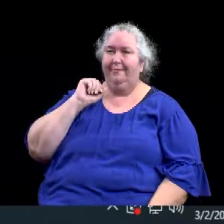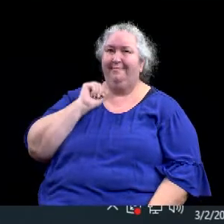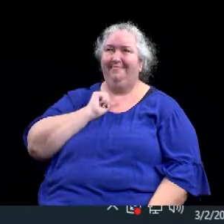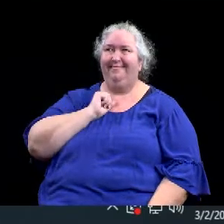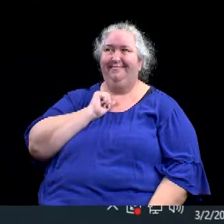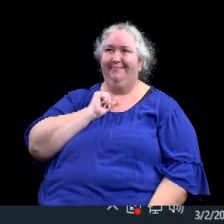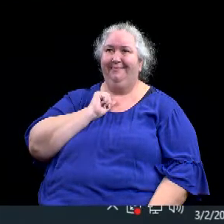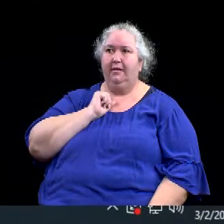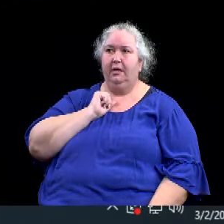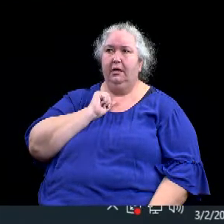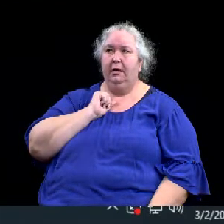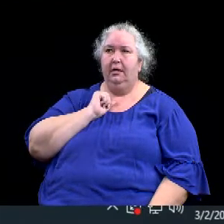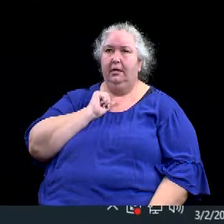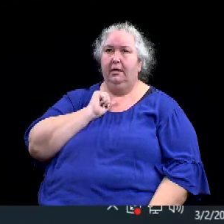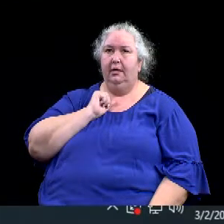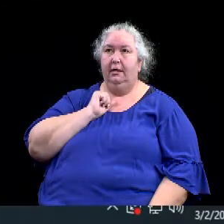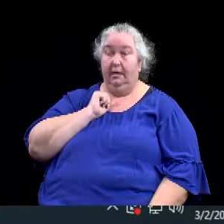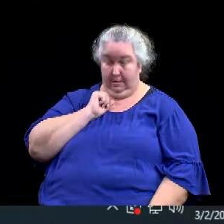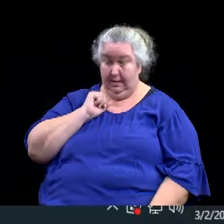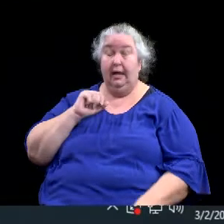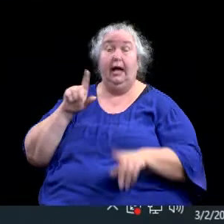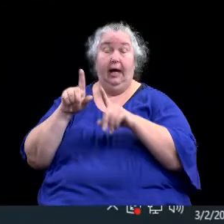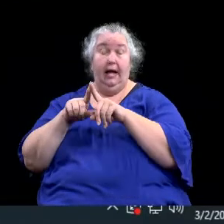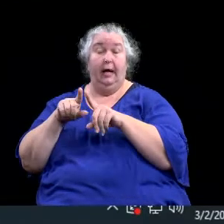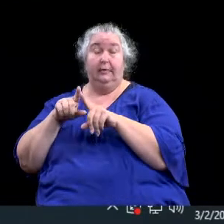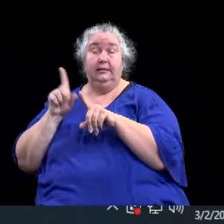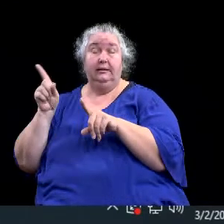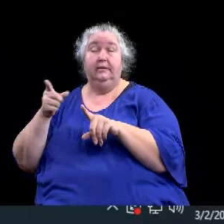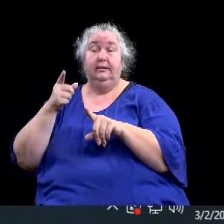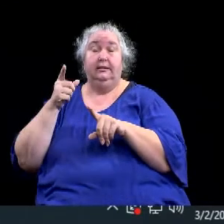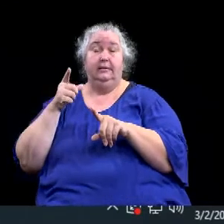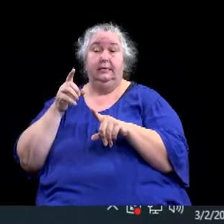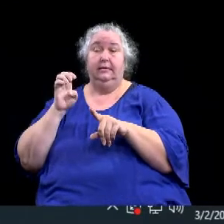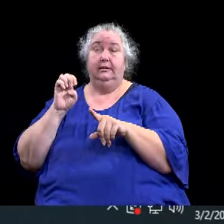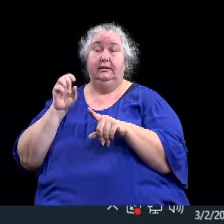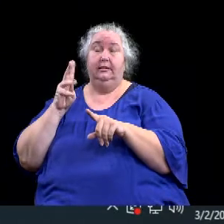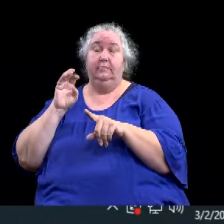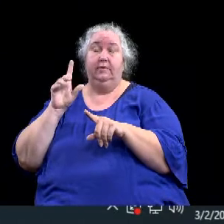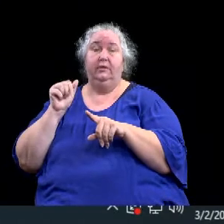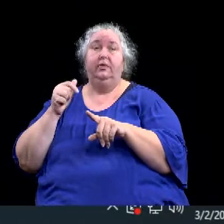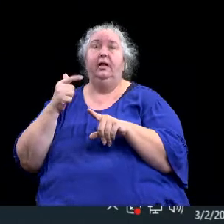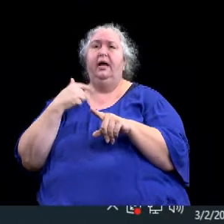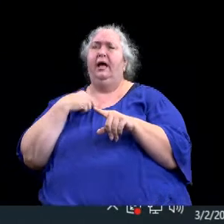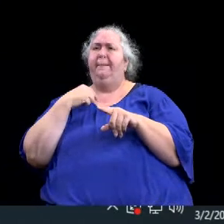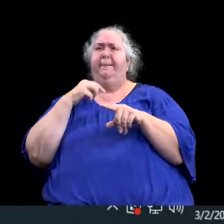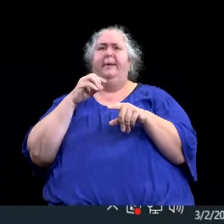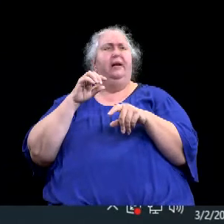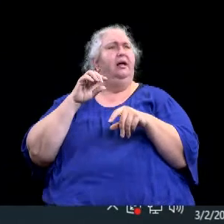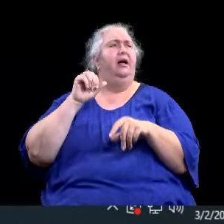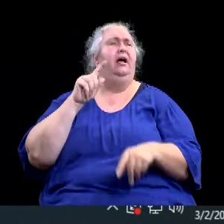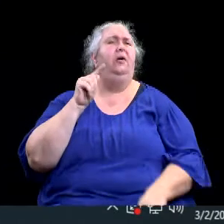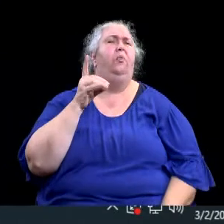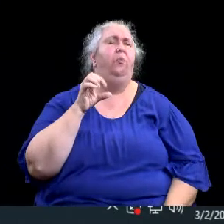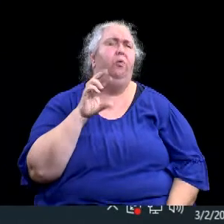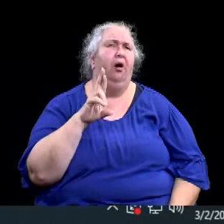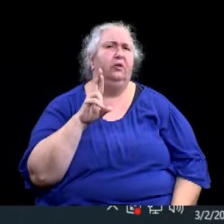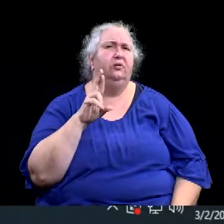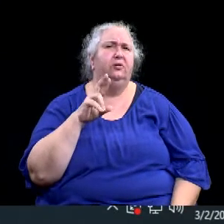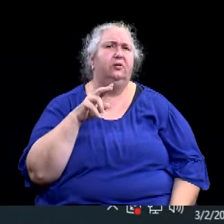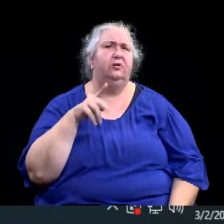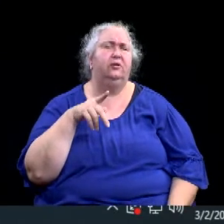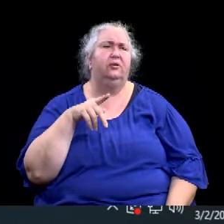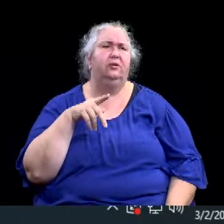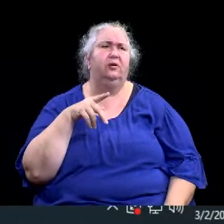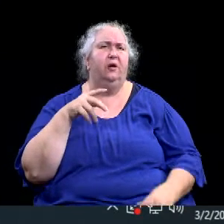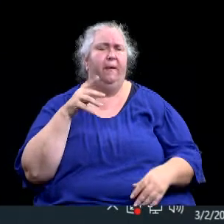my name is Jacob Bell. I'm with Walker Partners. Address is 823 Washington Avenue. Thank y'all for having me tonight.